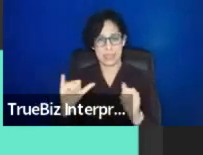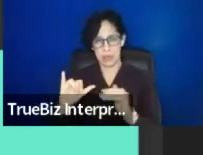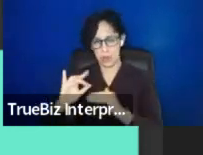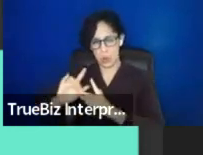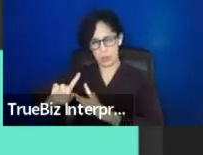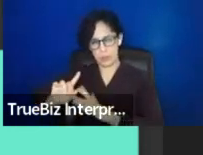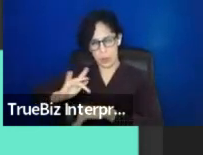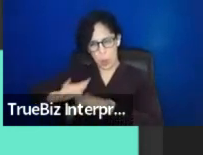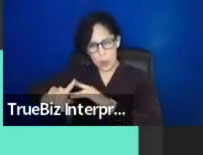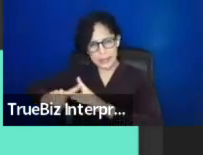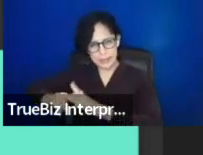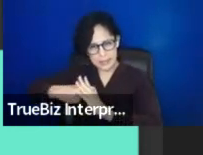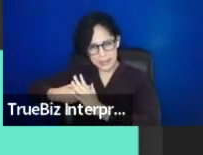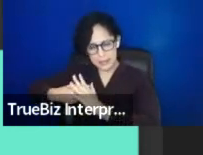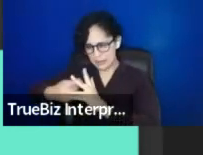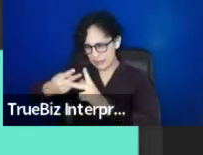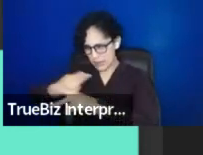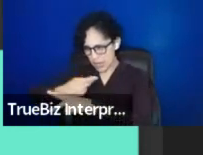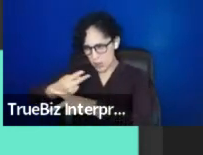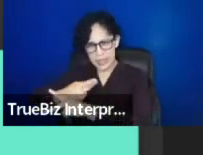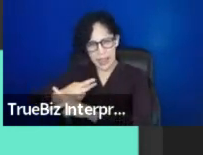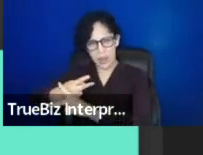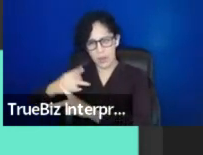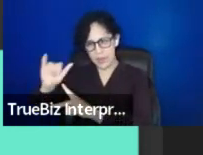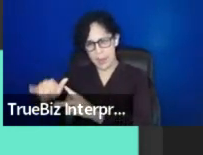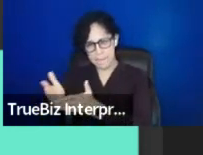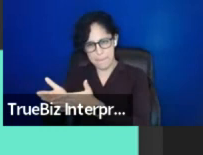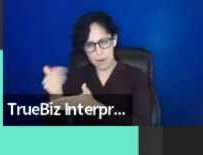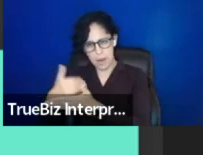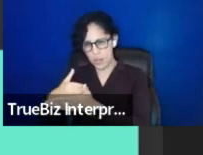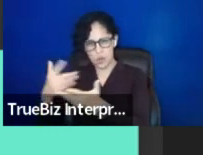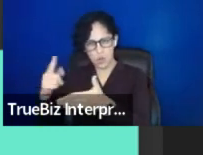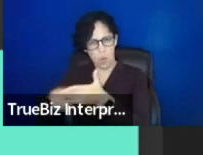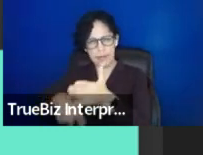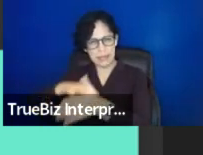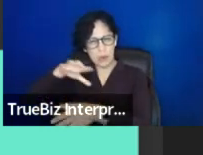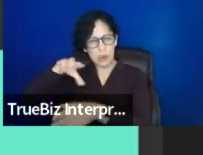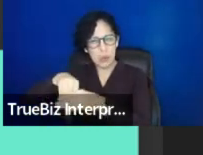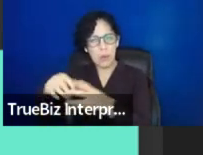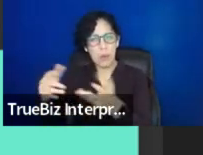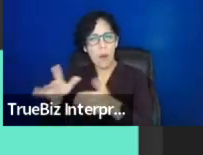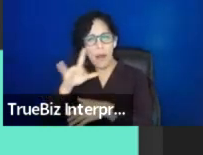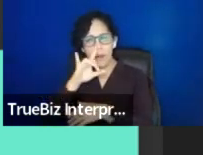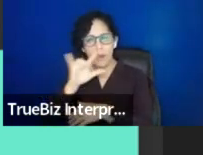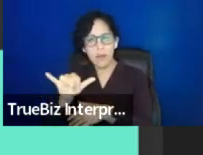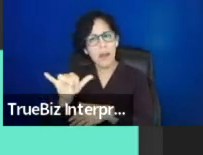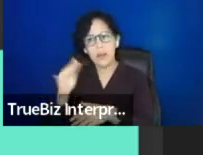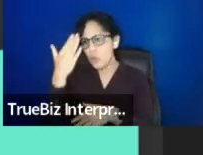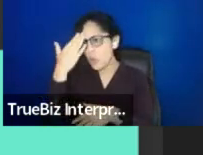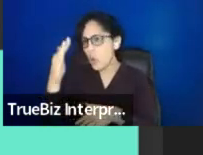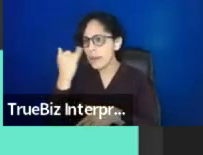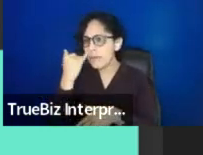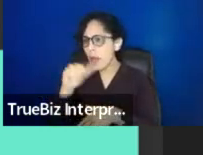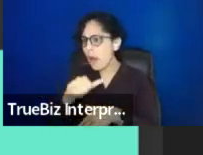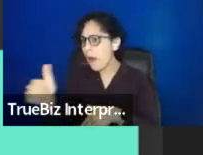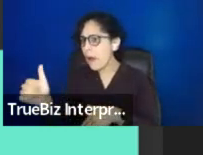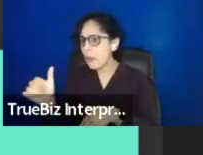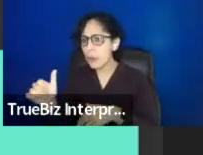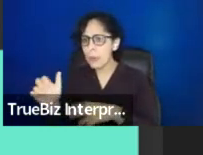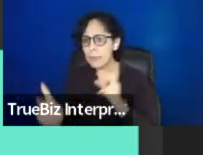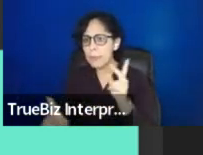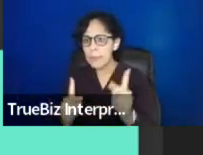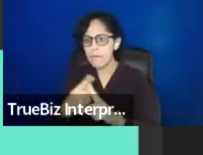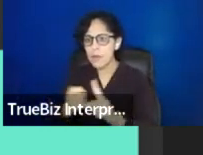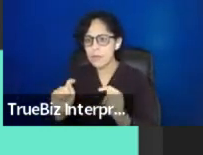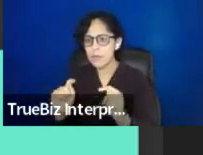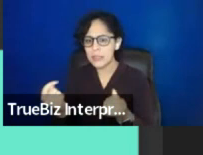actually having a caretaking budget looks like. I don't know if anybody else on the team wants to sort of jump in on